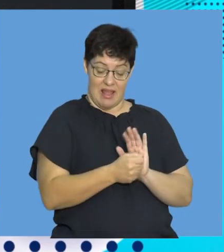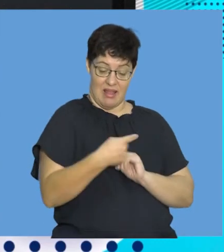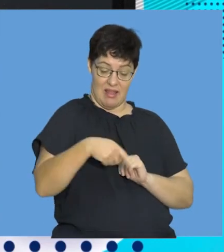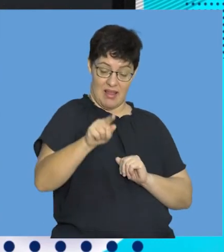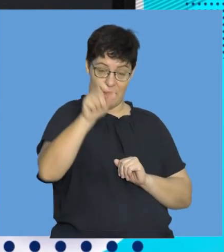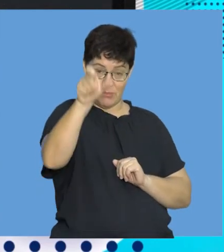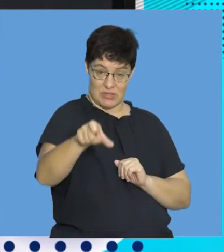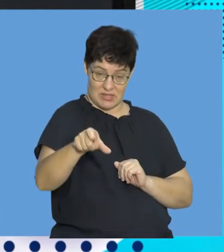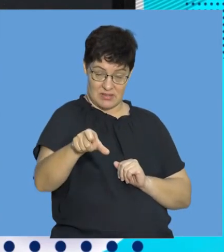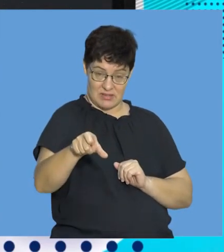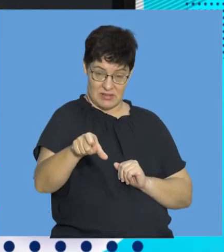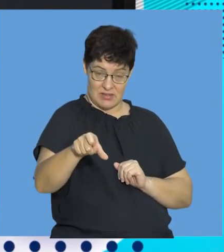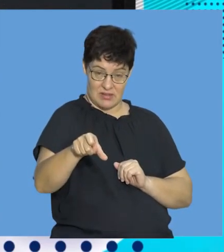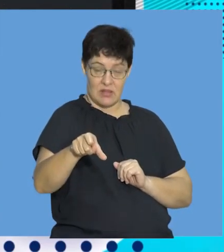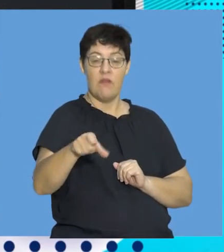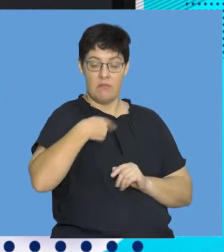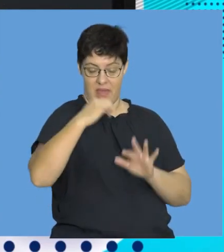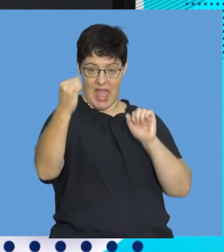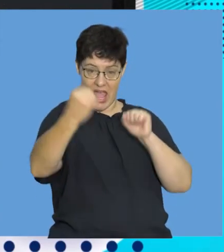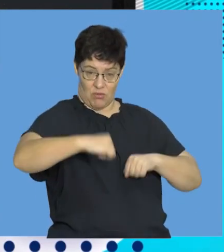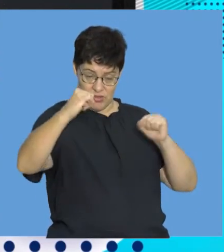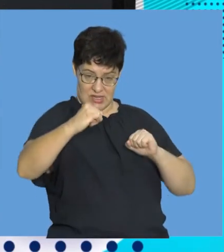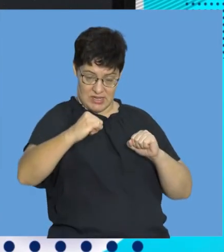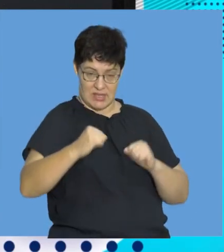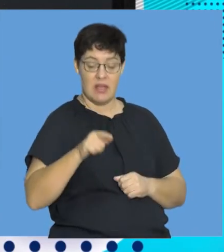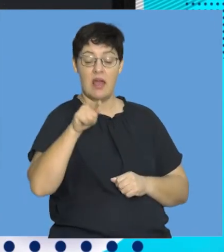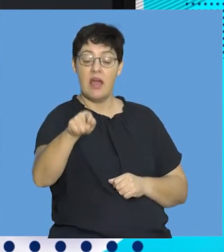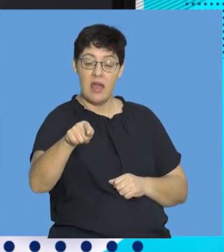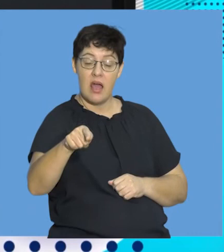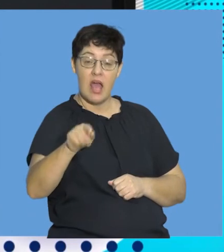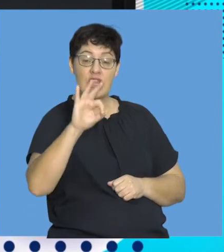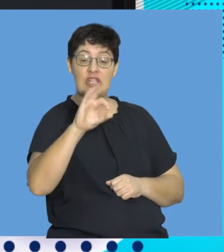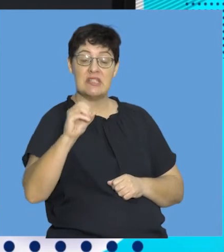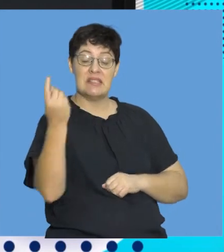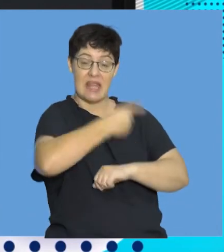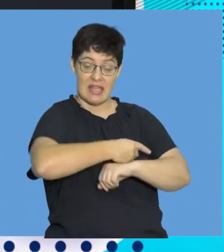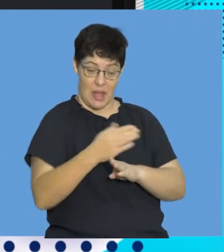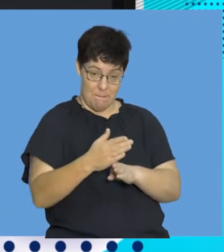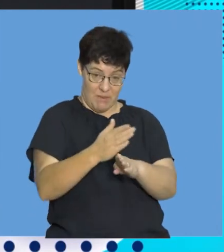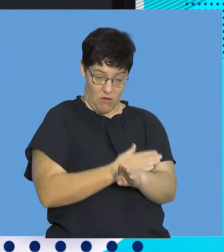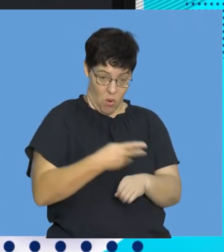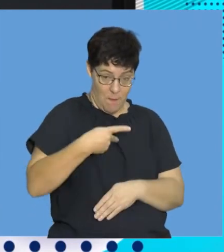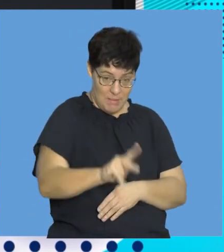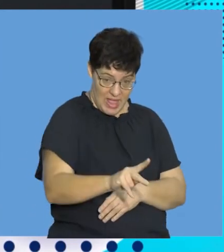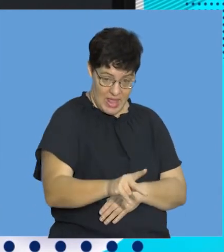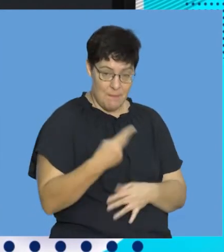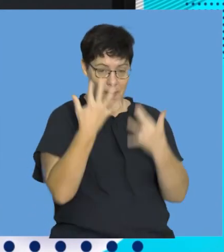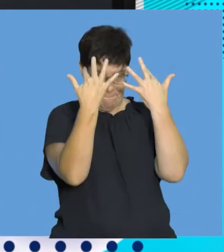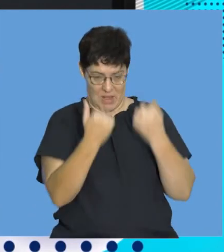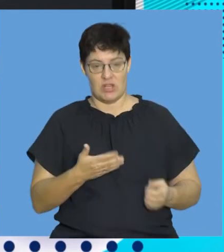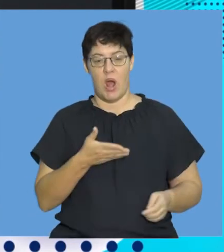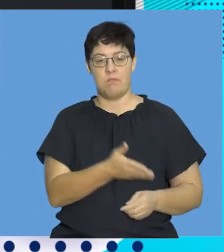debtor, so in terms of your agreement, if they settle within 30 days, then you have budgeted for